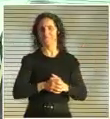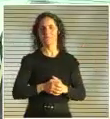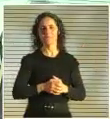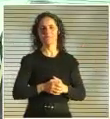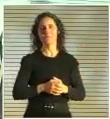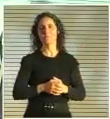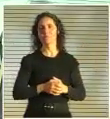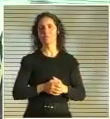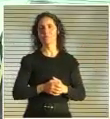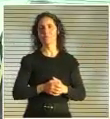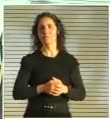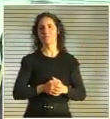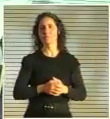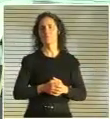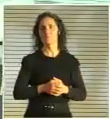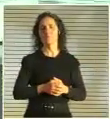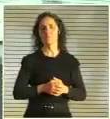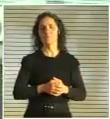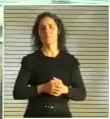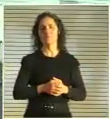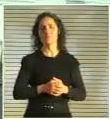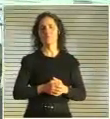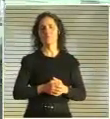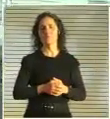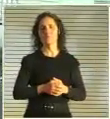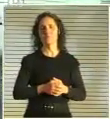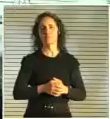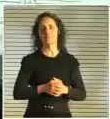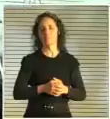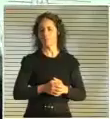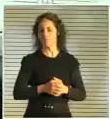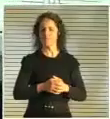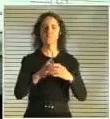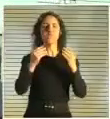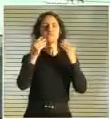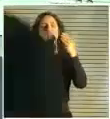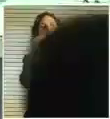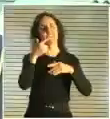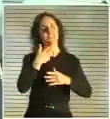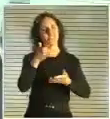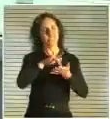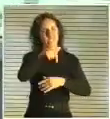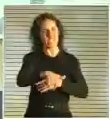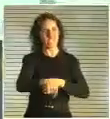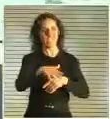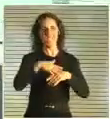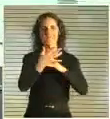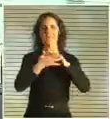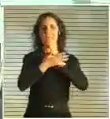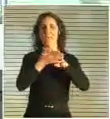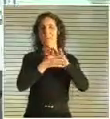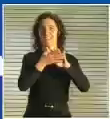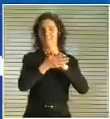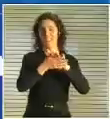Thank you very much. Great to be here. I'm here to talk about what a lot of speakers have mentioned several times